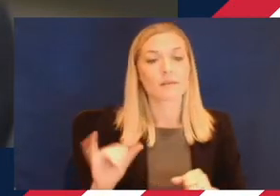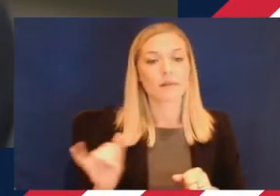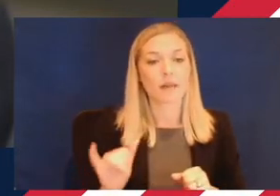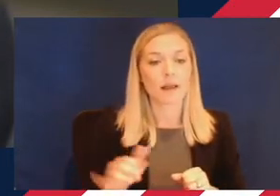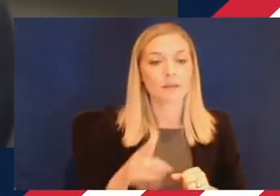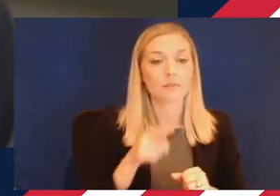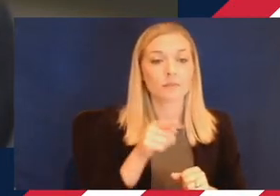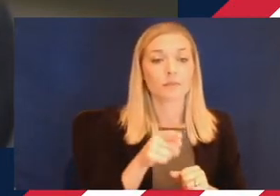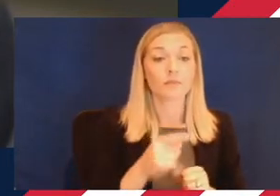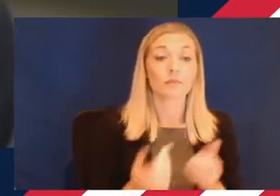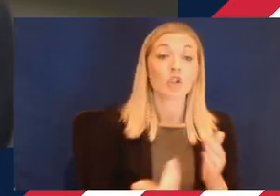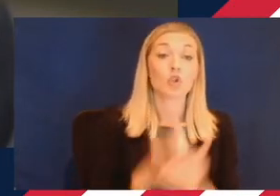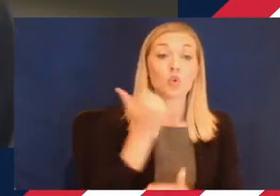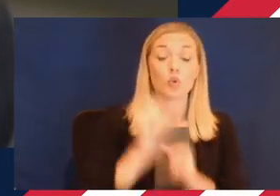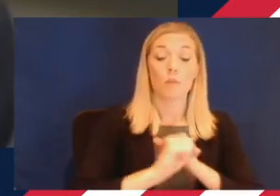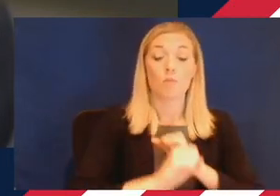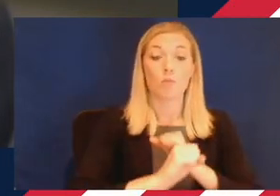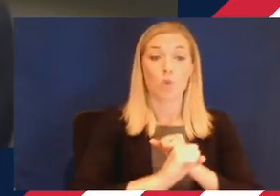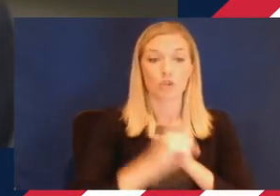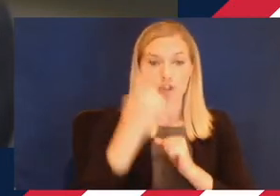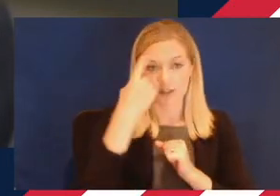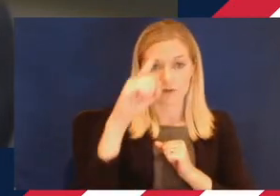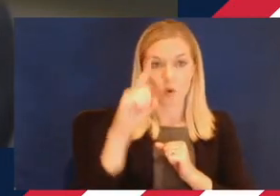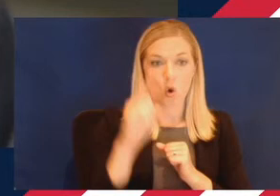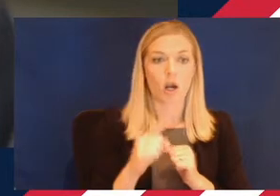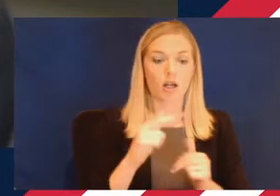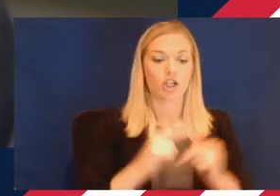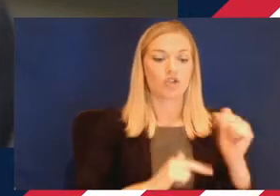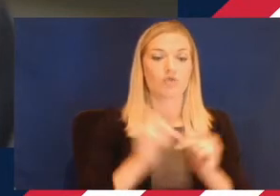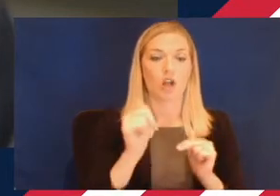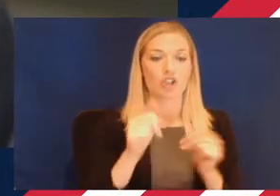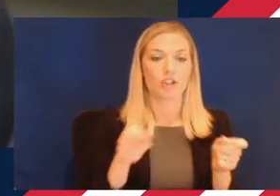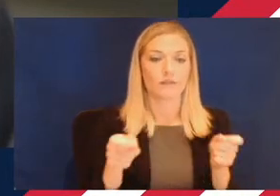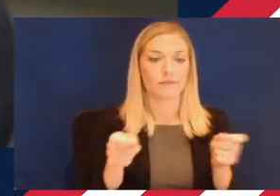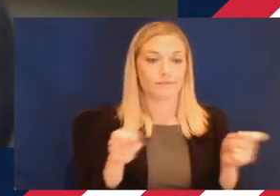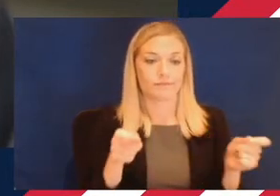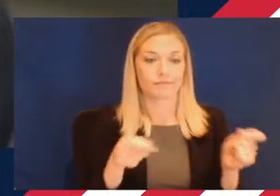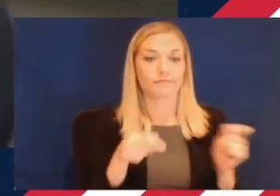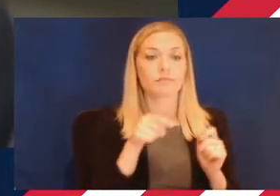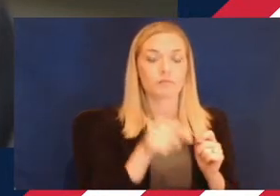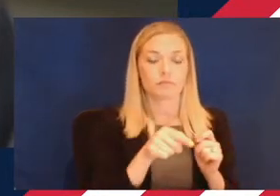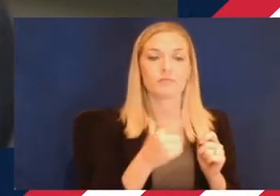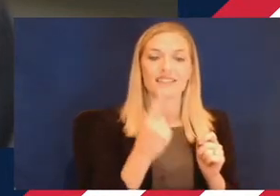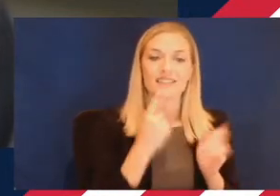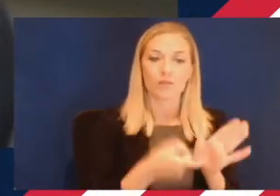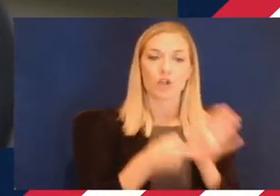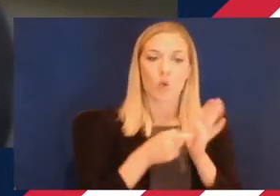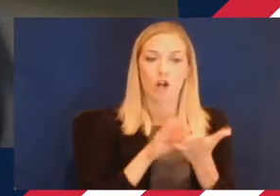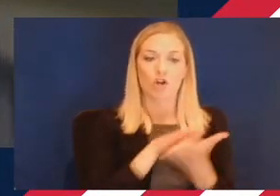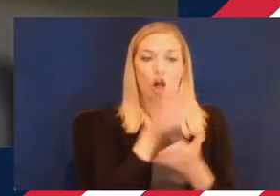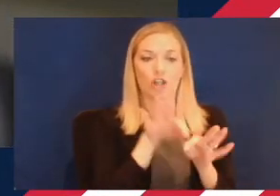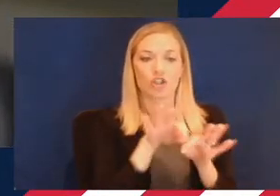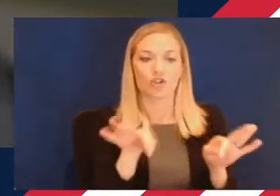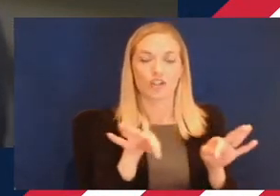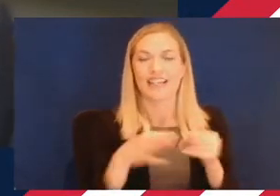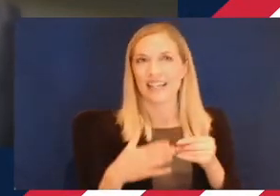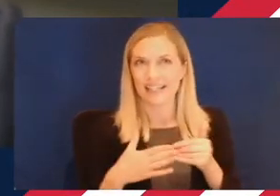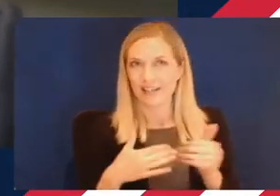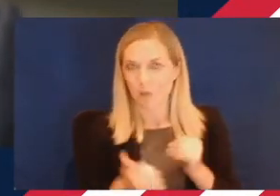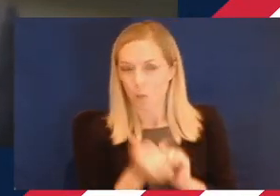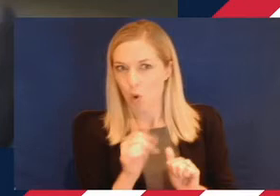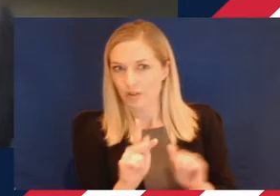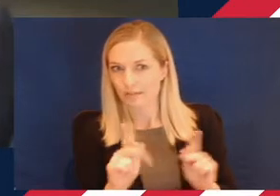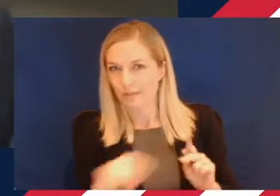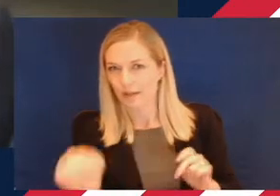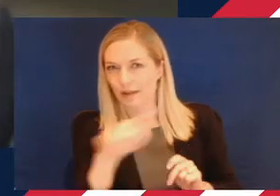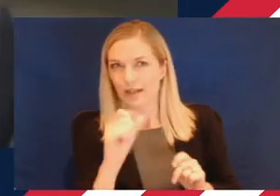2015 required a college degree, even though only 16% of the existing people in those jobs had a college degree. Given the racial gap